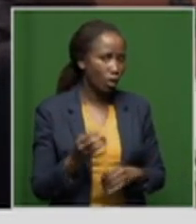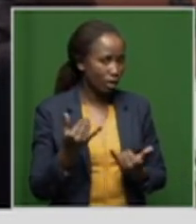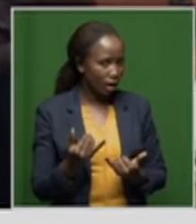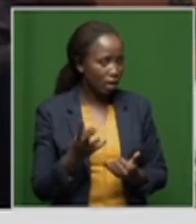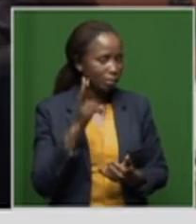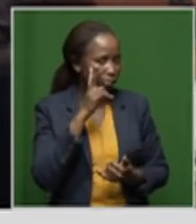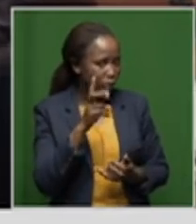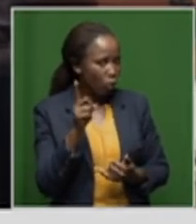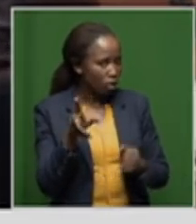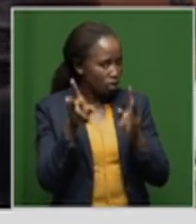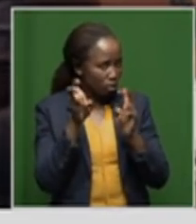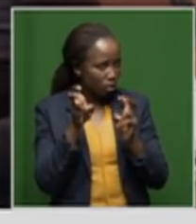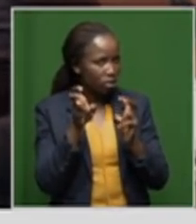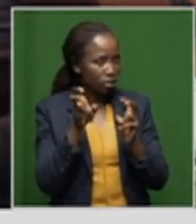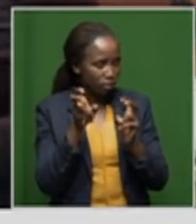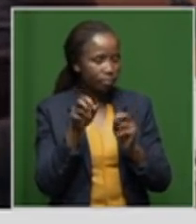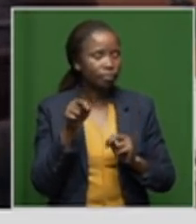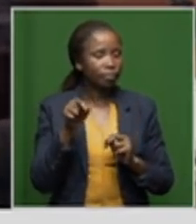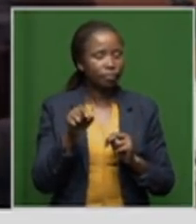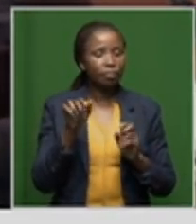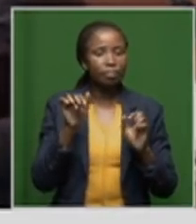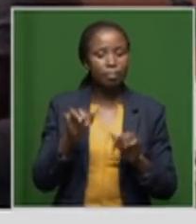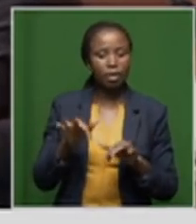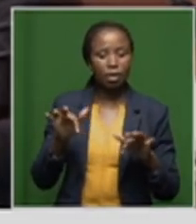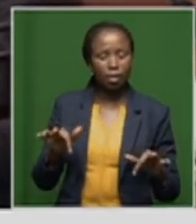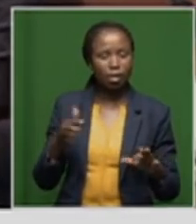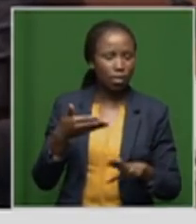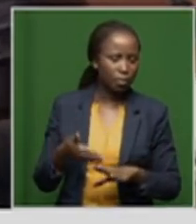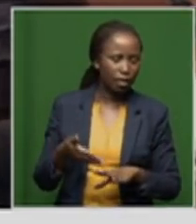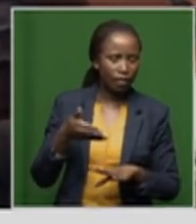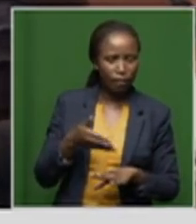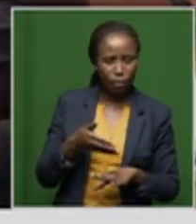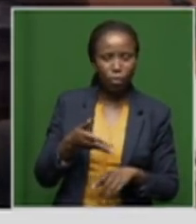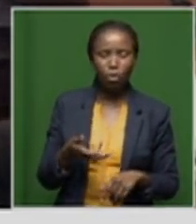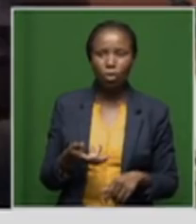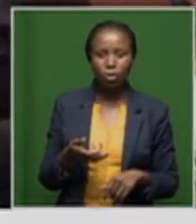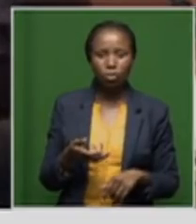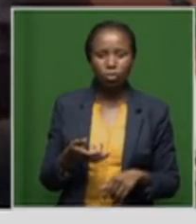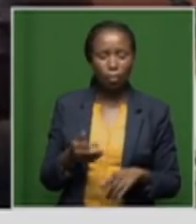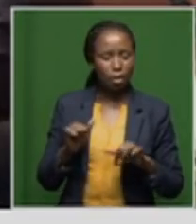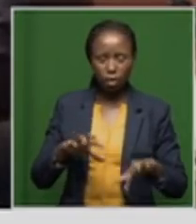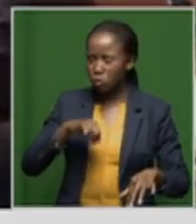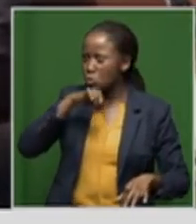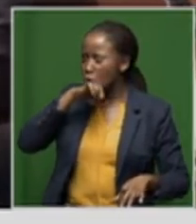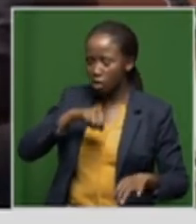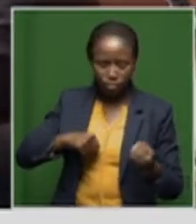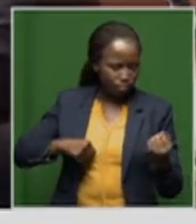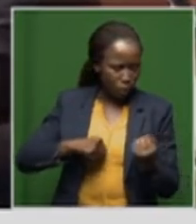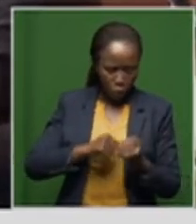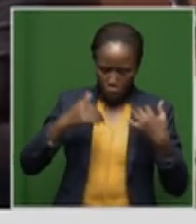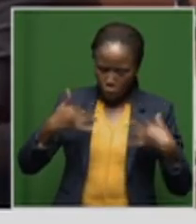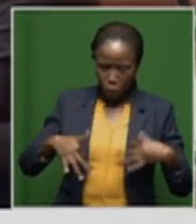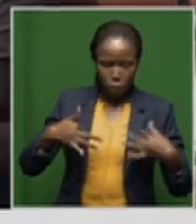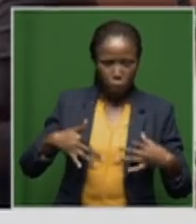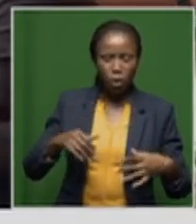the coming together of those who used to be, hardcore supporters of the former president of the